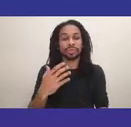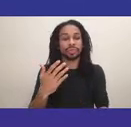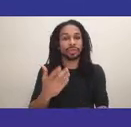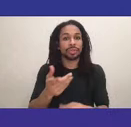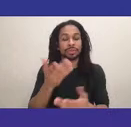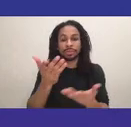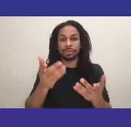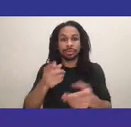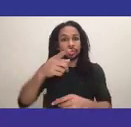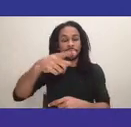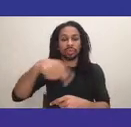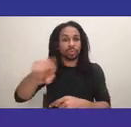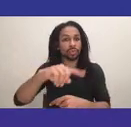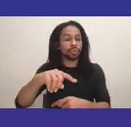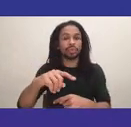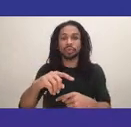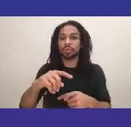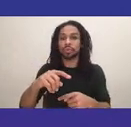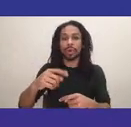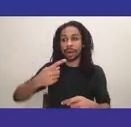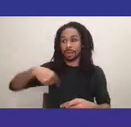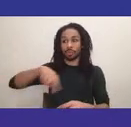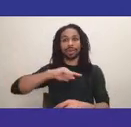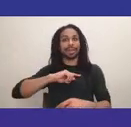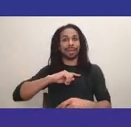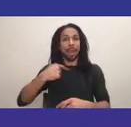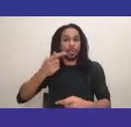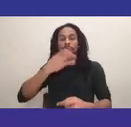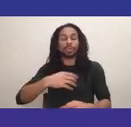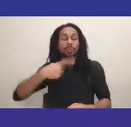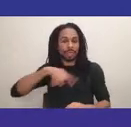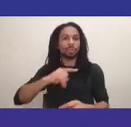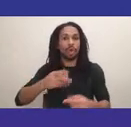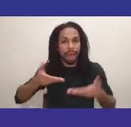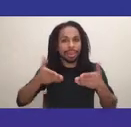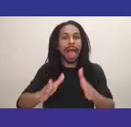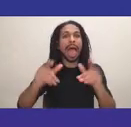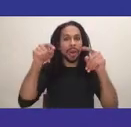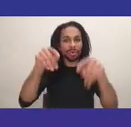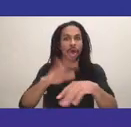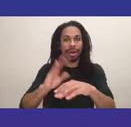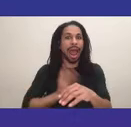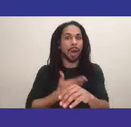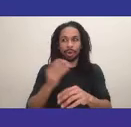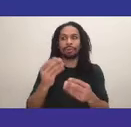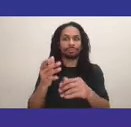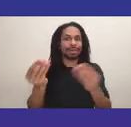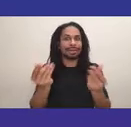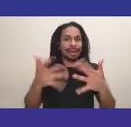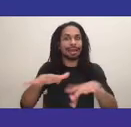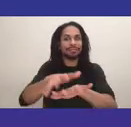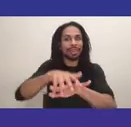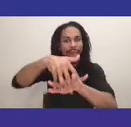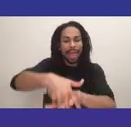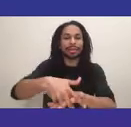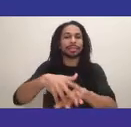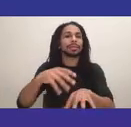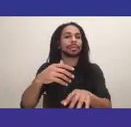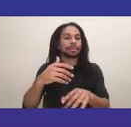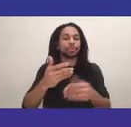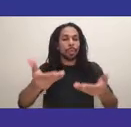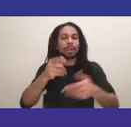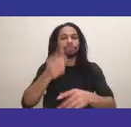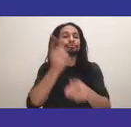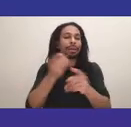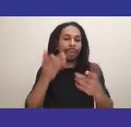Hoki to welcome you into our communities and our lands the right way. We have a